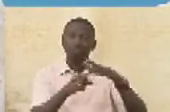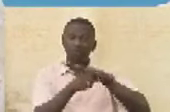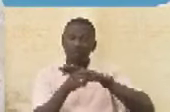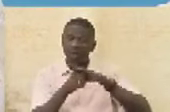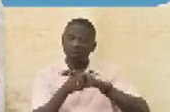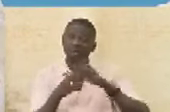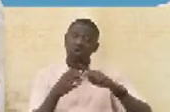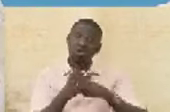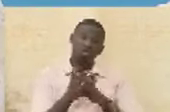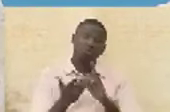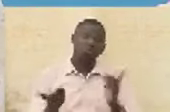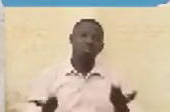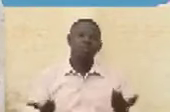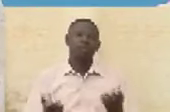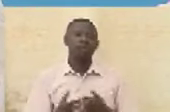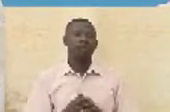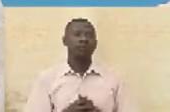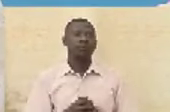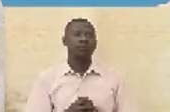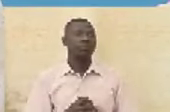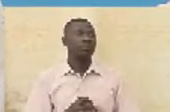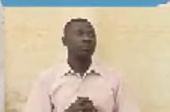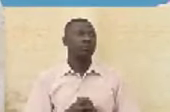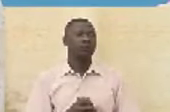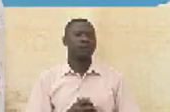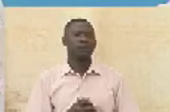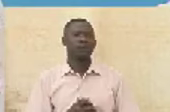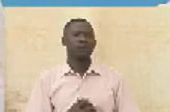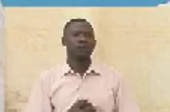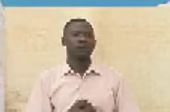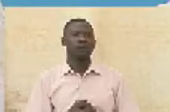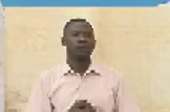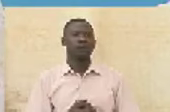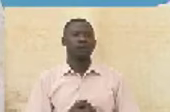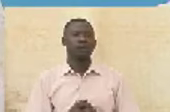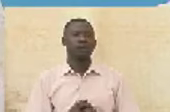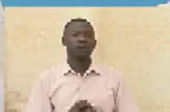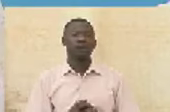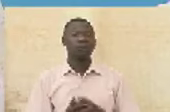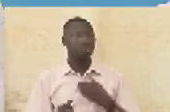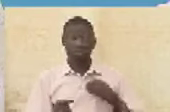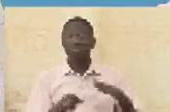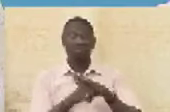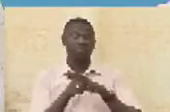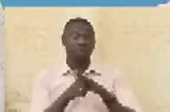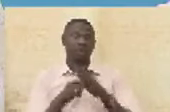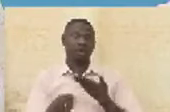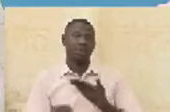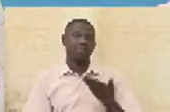tebba. Ngwa ko fa kino wonte. Not only once was it filled.